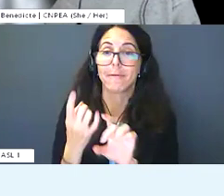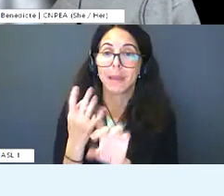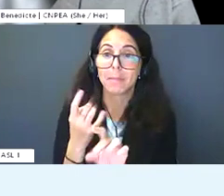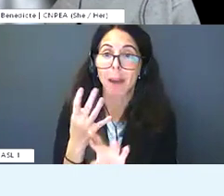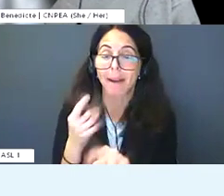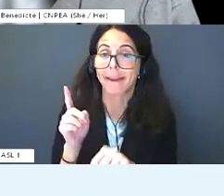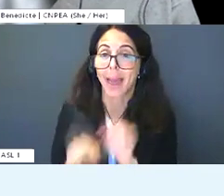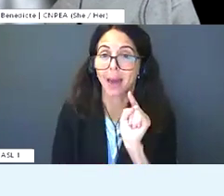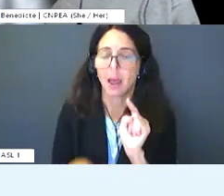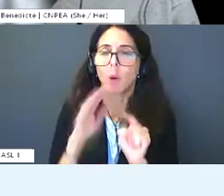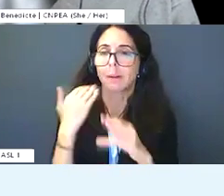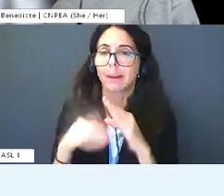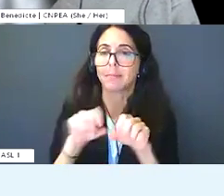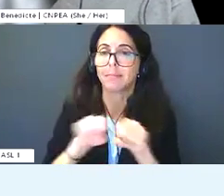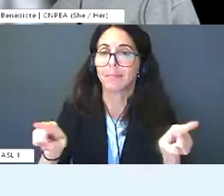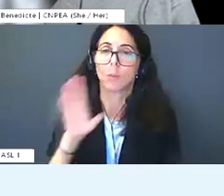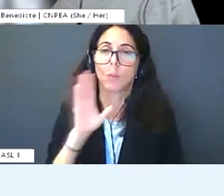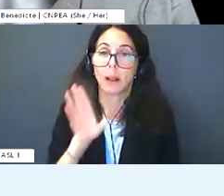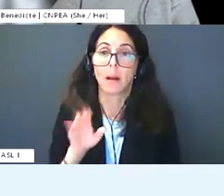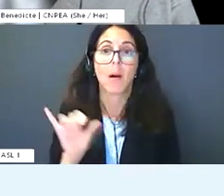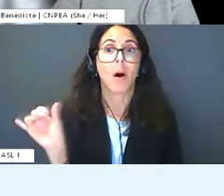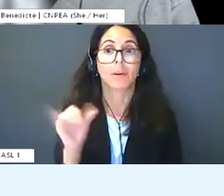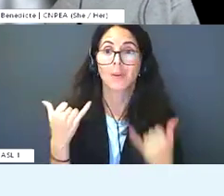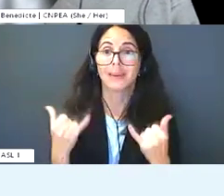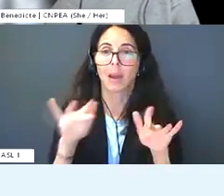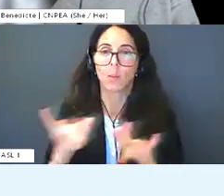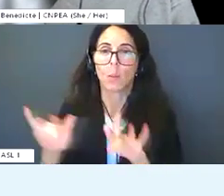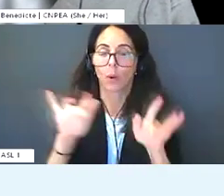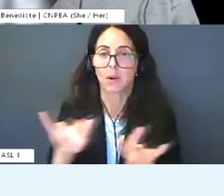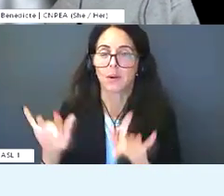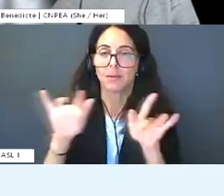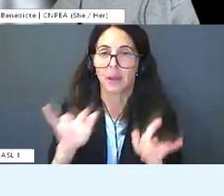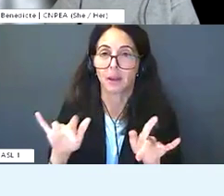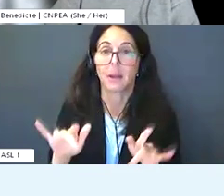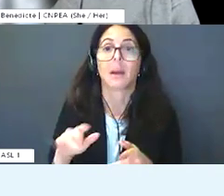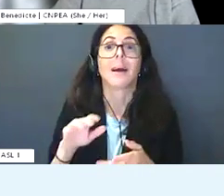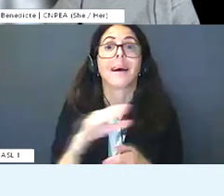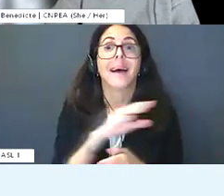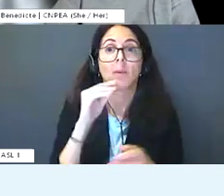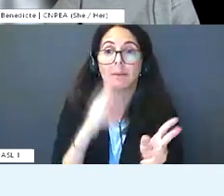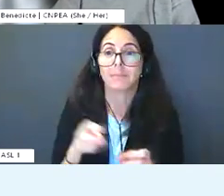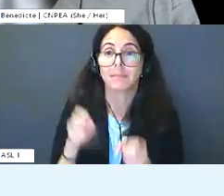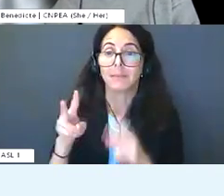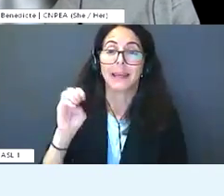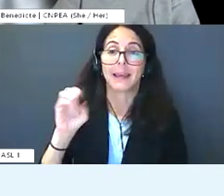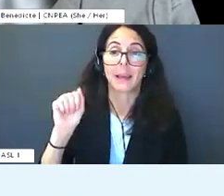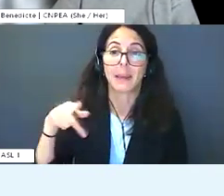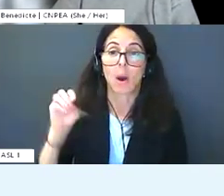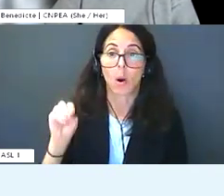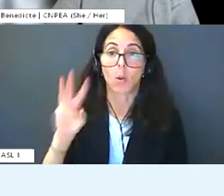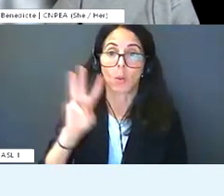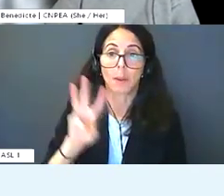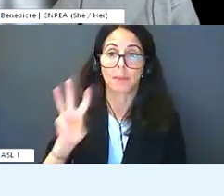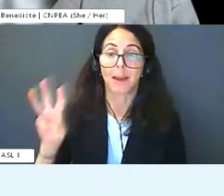content today. And we are recording the webinar, and it will be available on both EAPO and